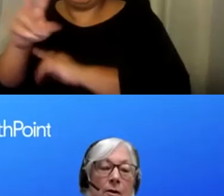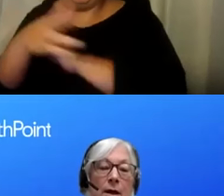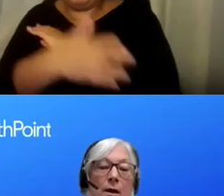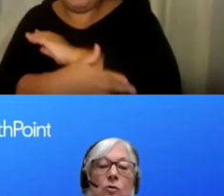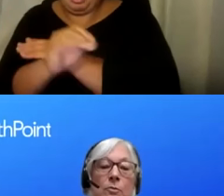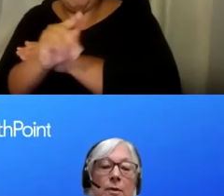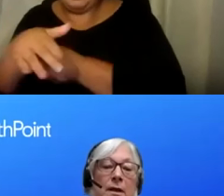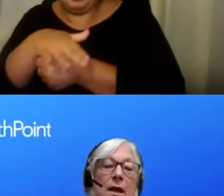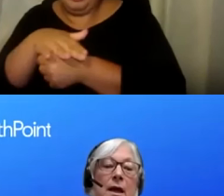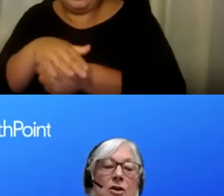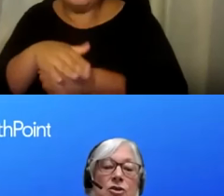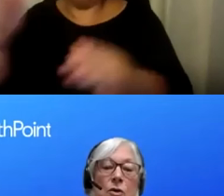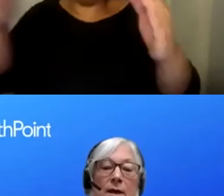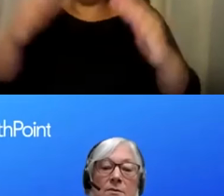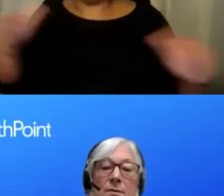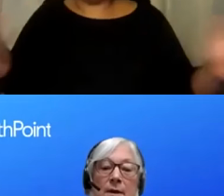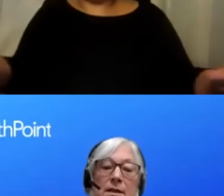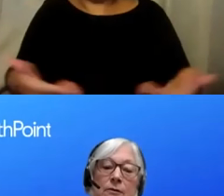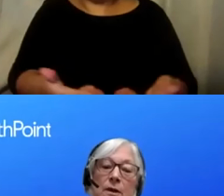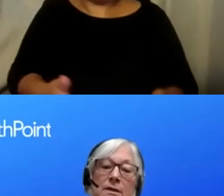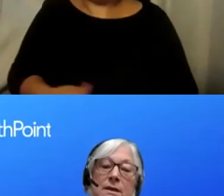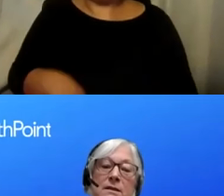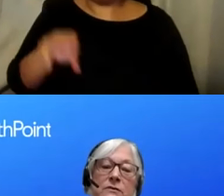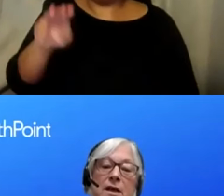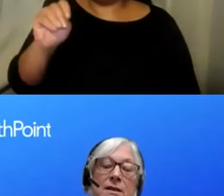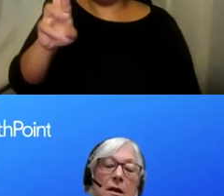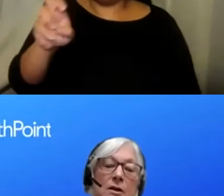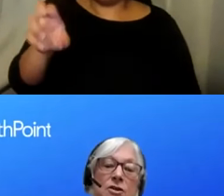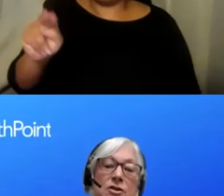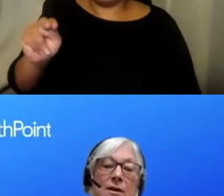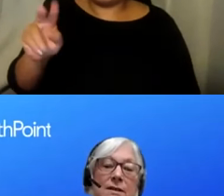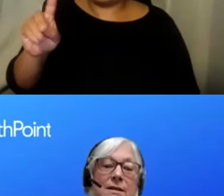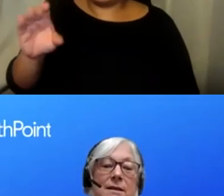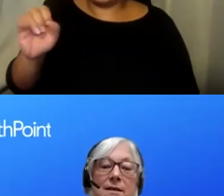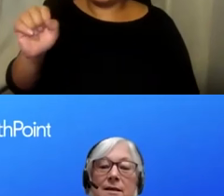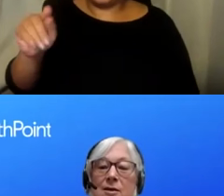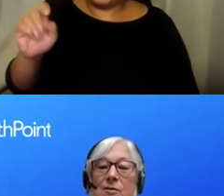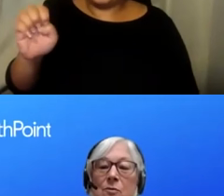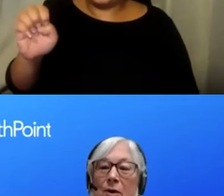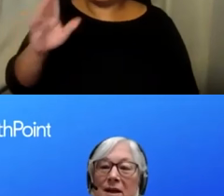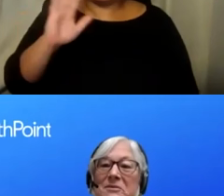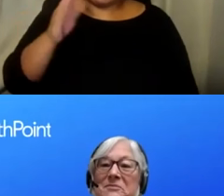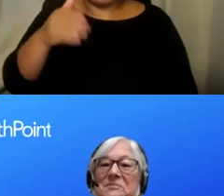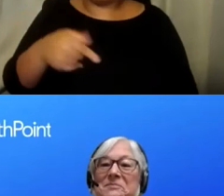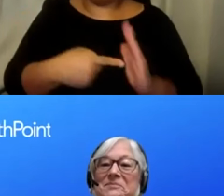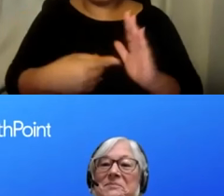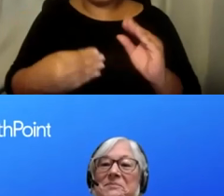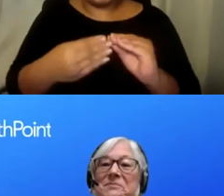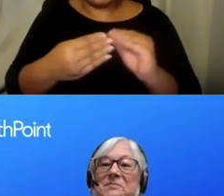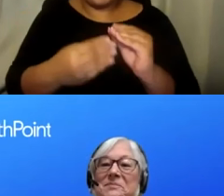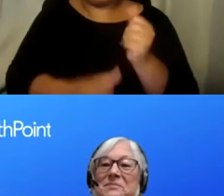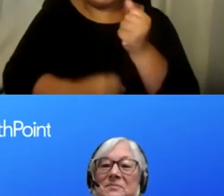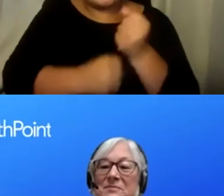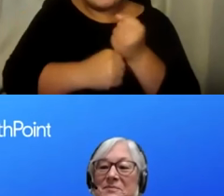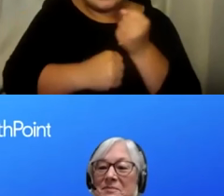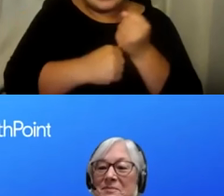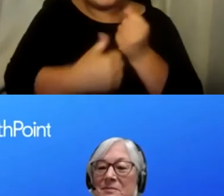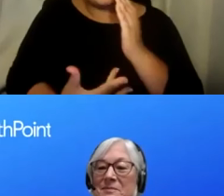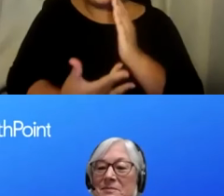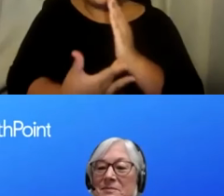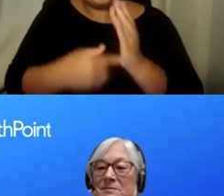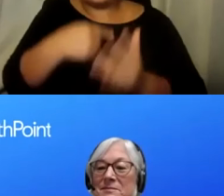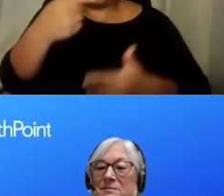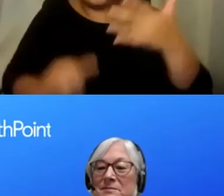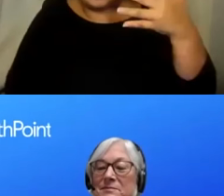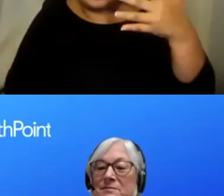Bay Area, who will be showing us many different assistive technology choices. Maureen? All right. Thank